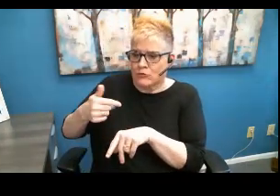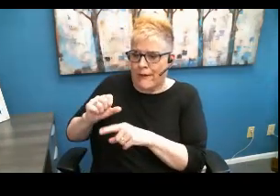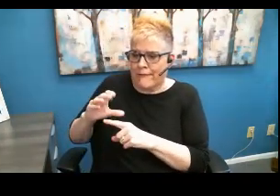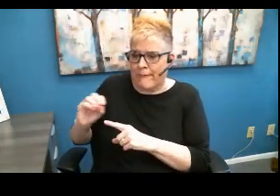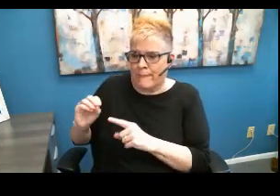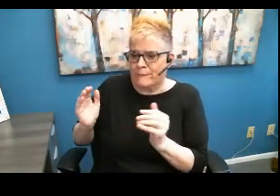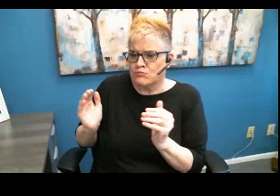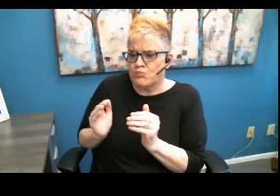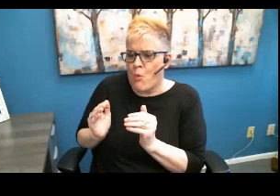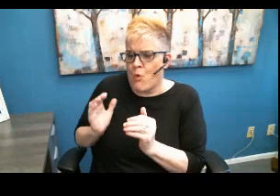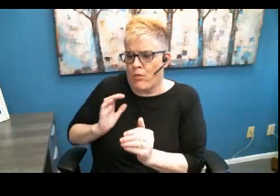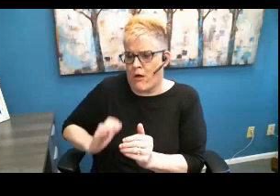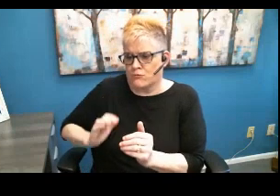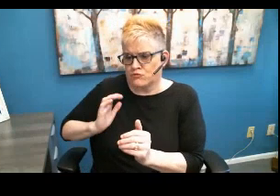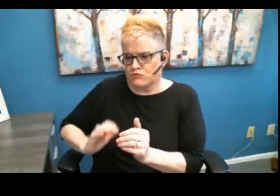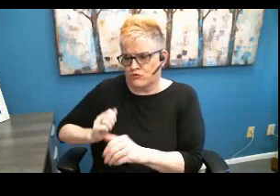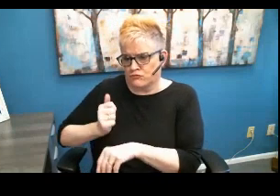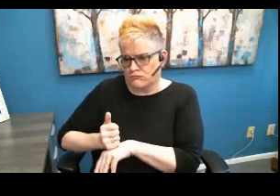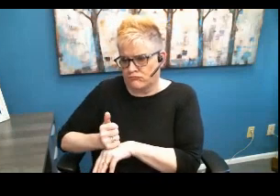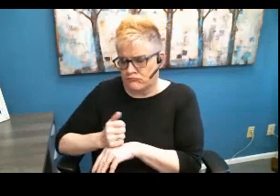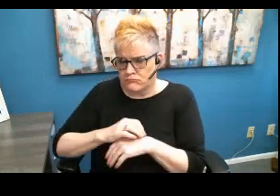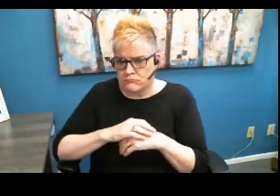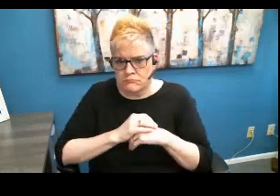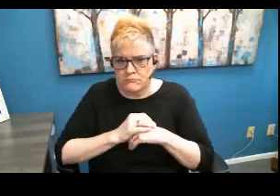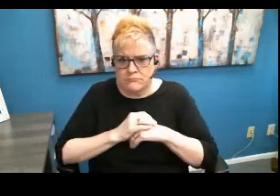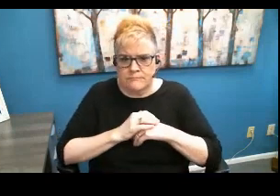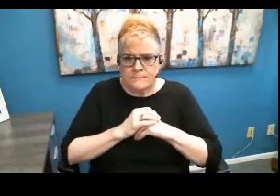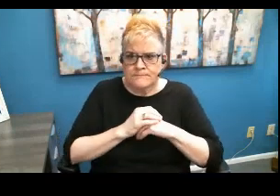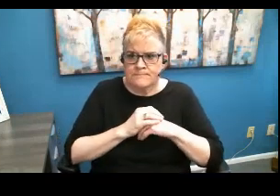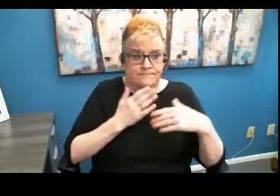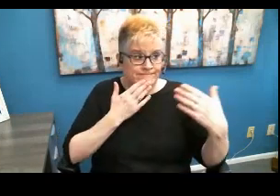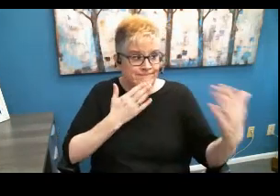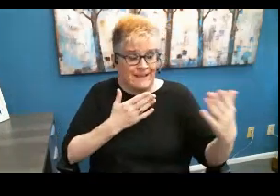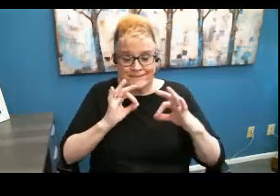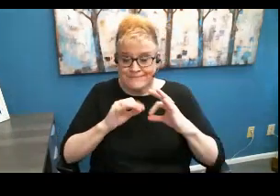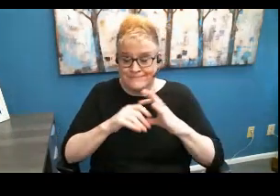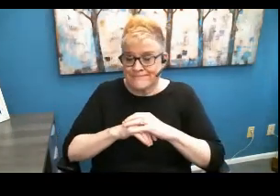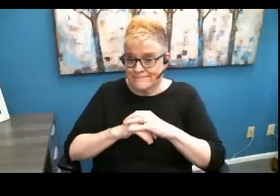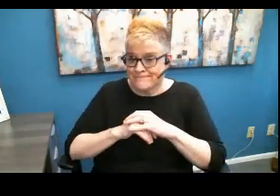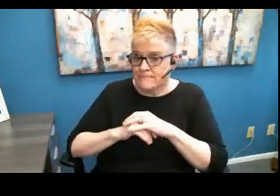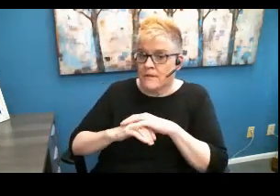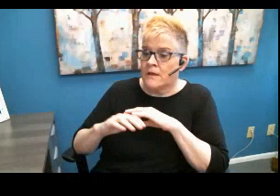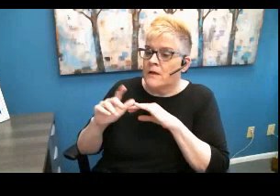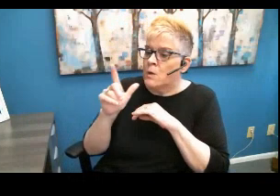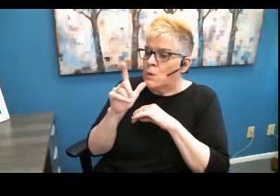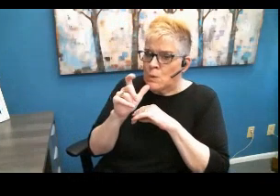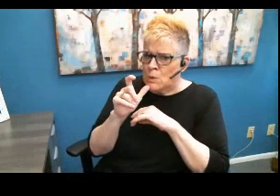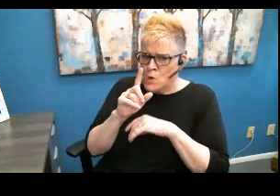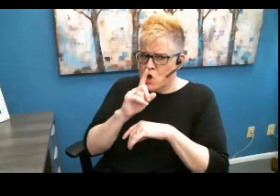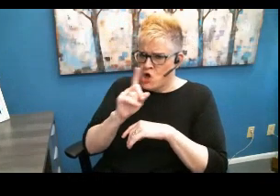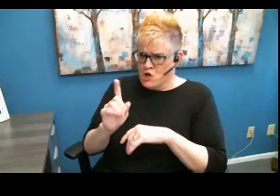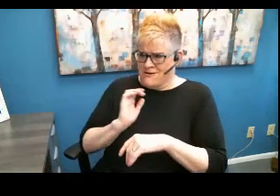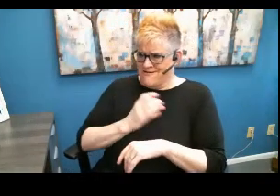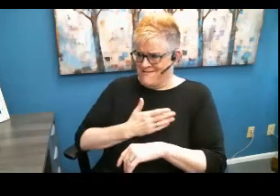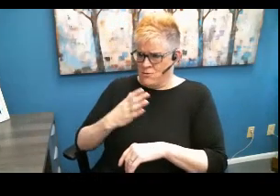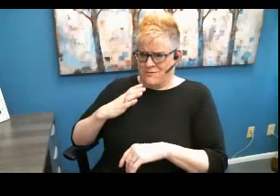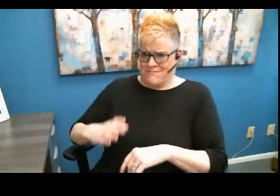smaller customer base. Oh, great, thanks, Dan. So who are our customers?